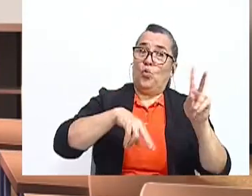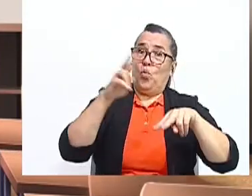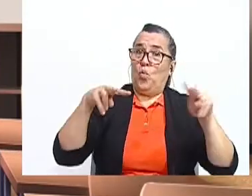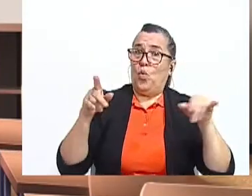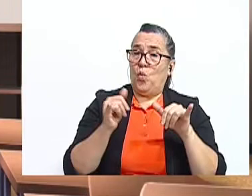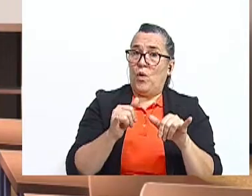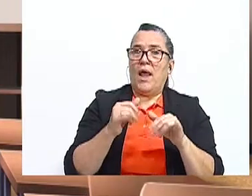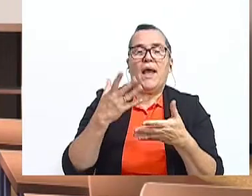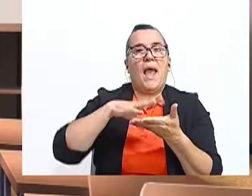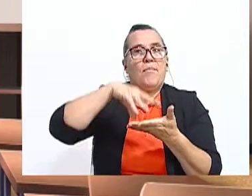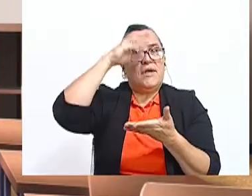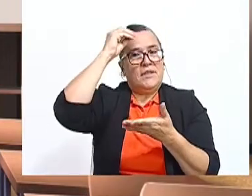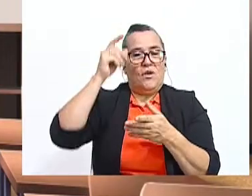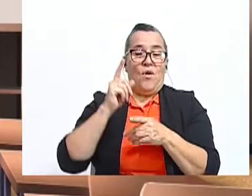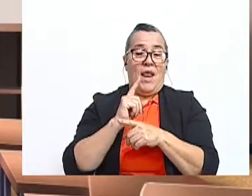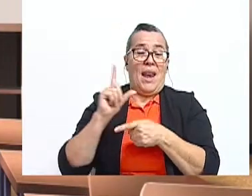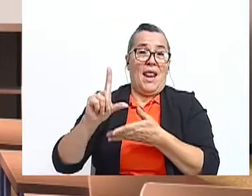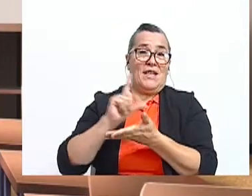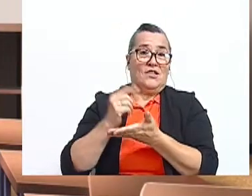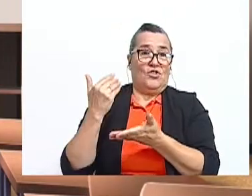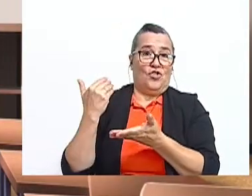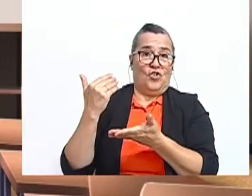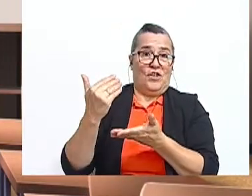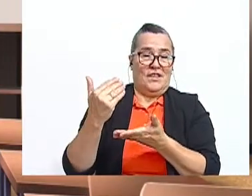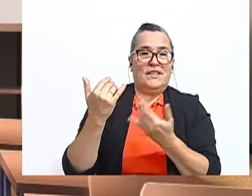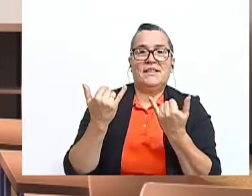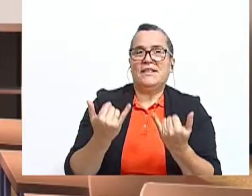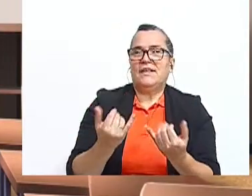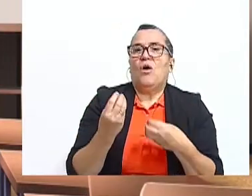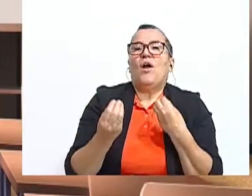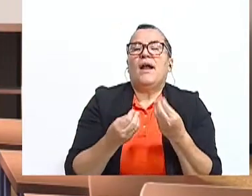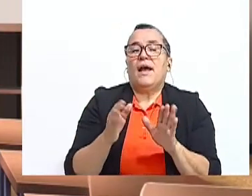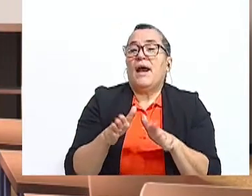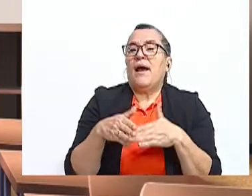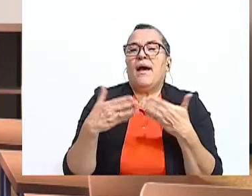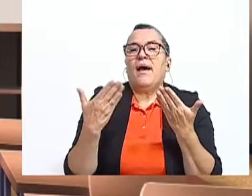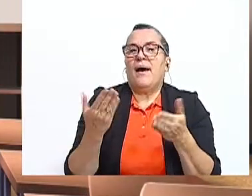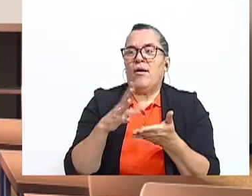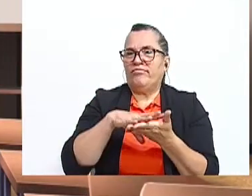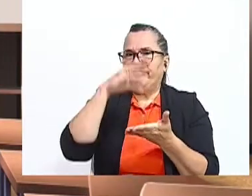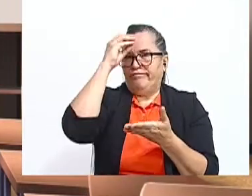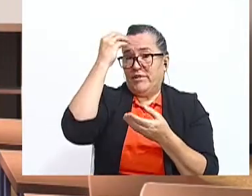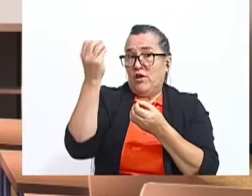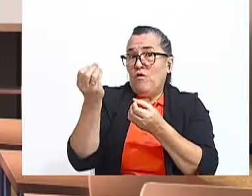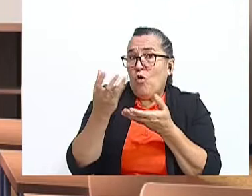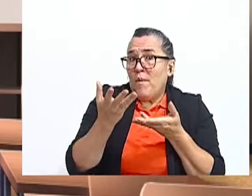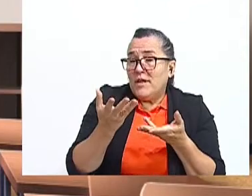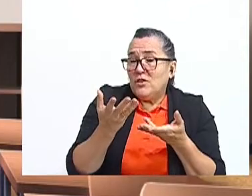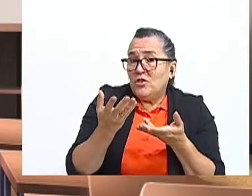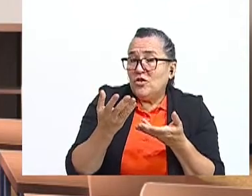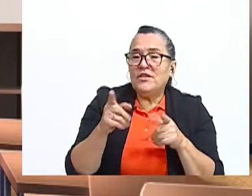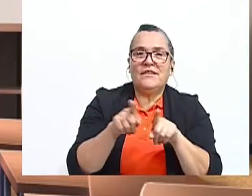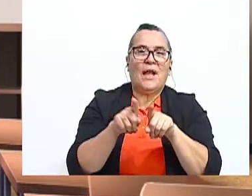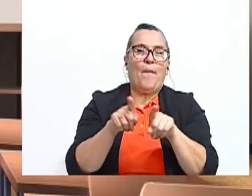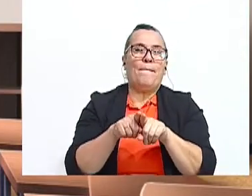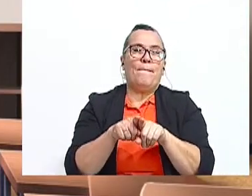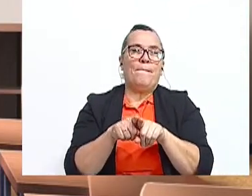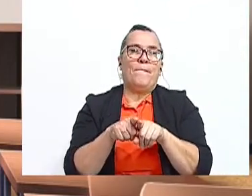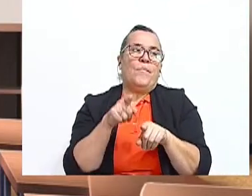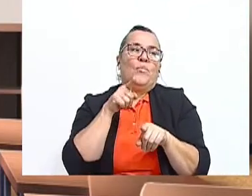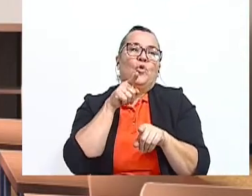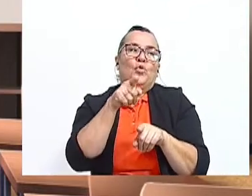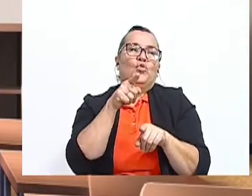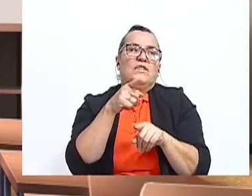have learned during the last lessons, how you learned this information, and also what you